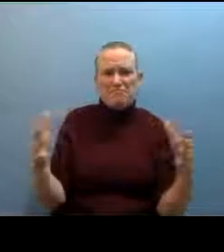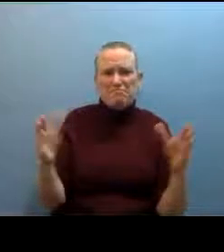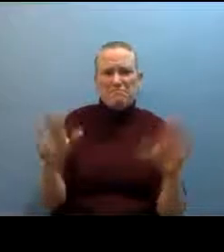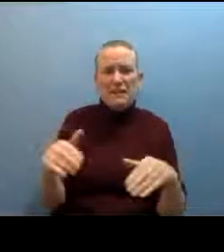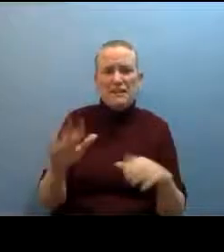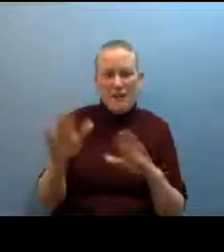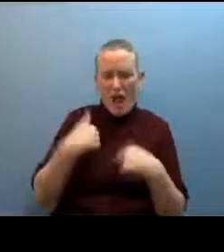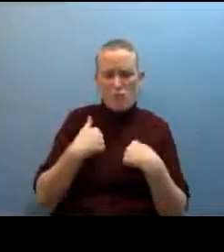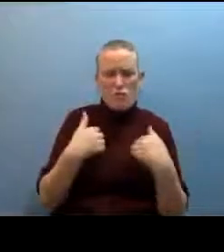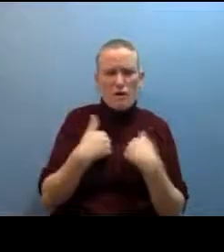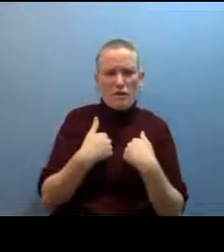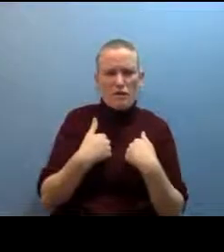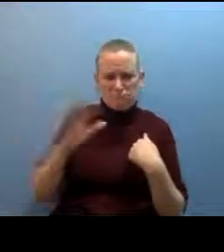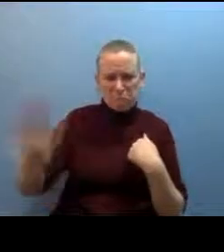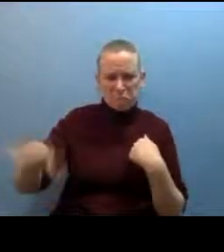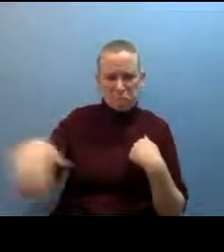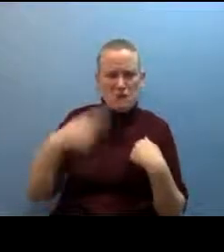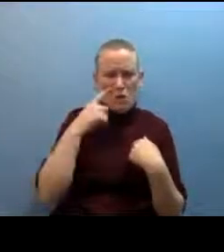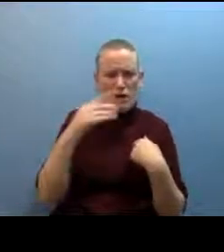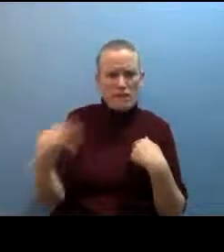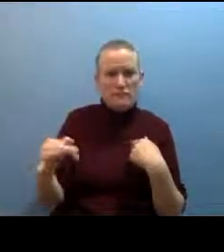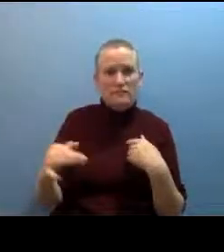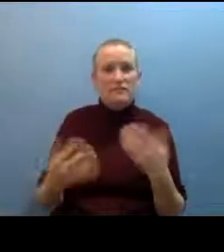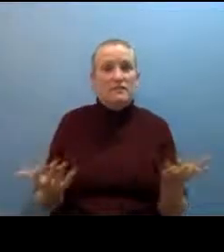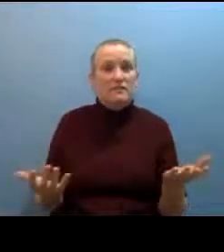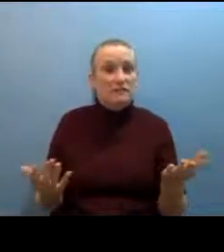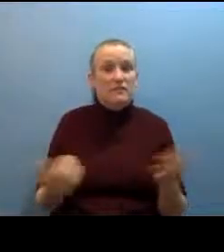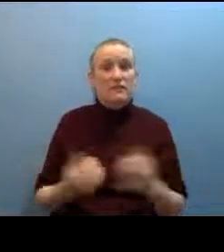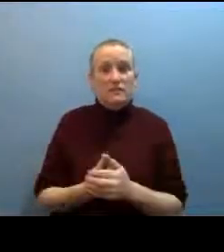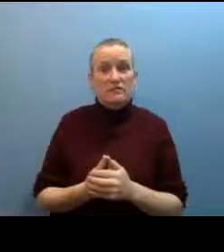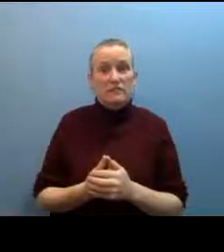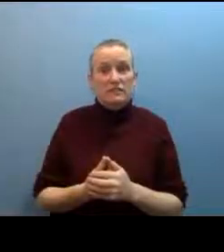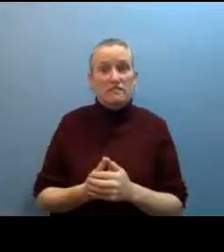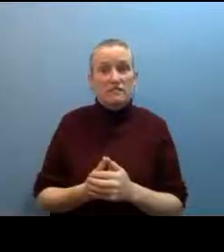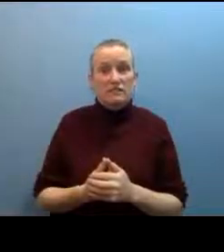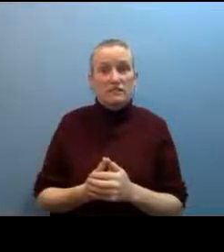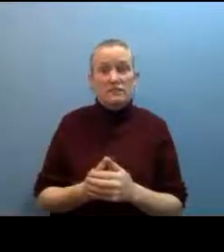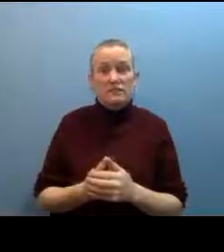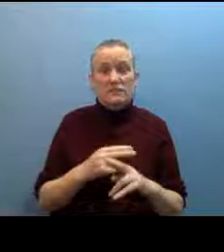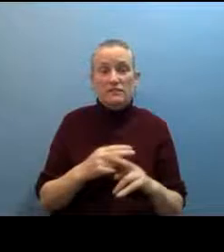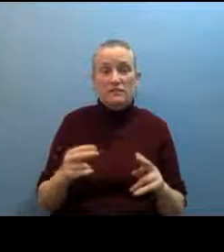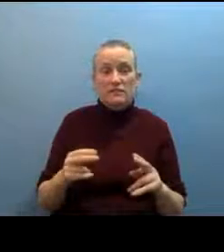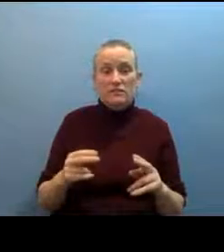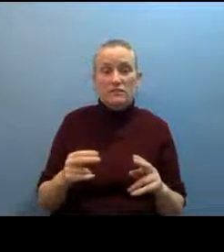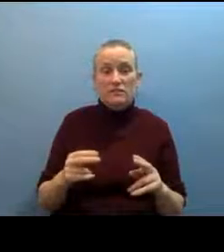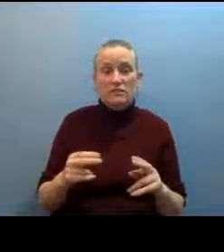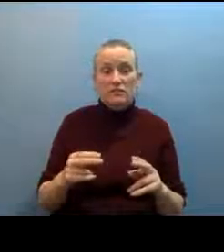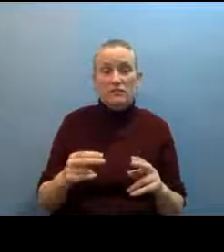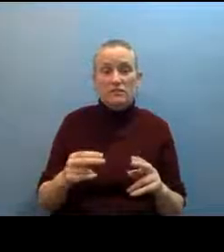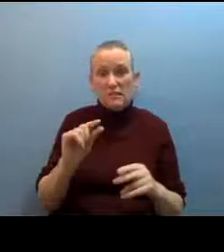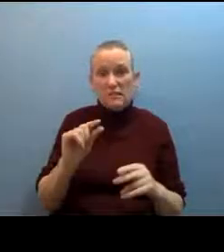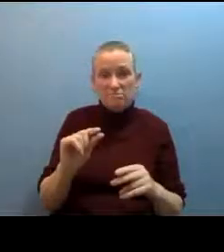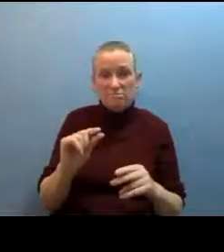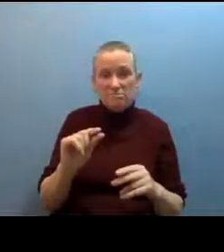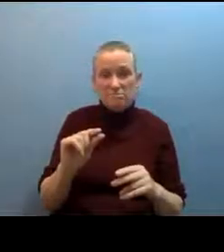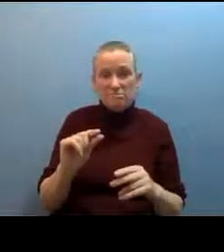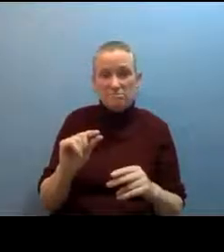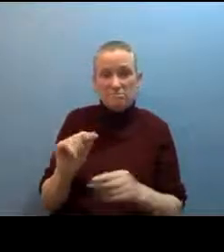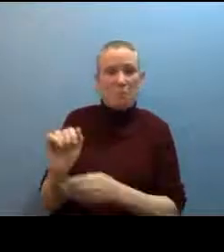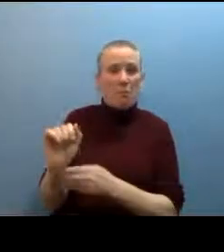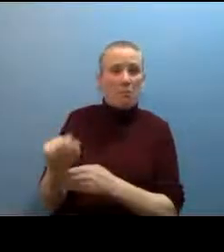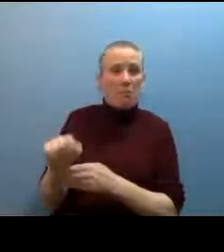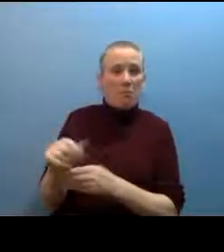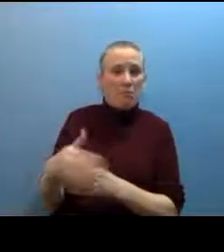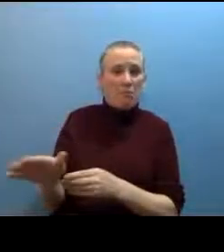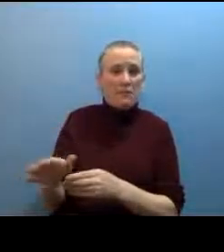that. I'll look after it. And we kind of, not intentionally, but we do dismiss what they're telling us is a worry